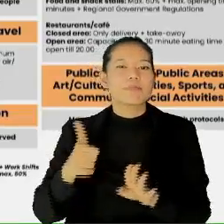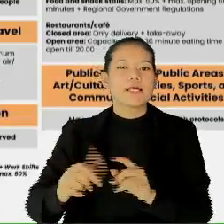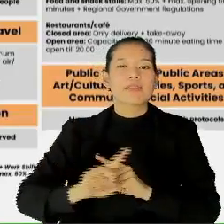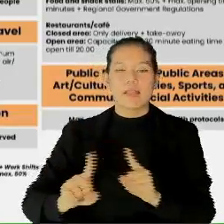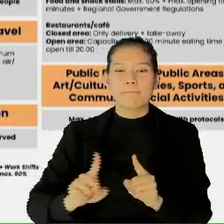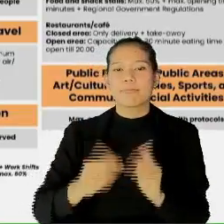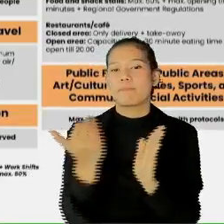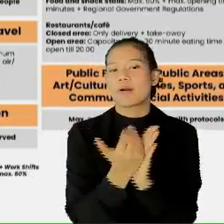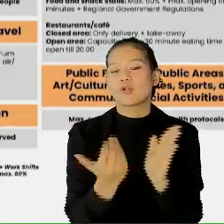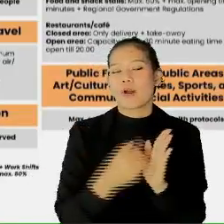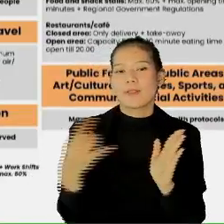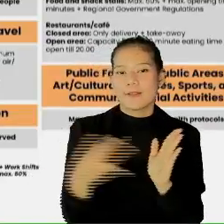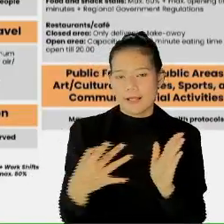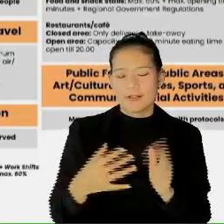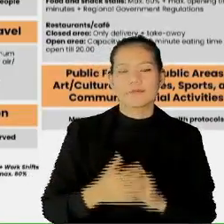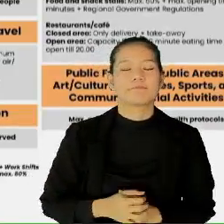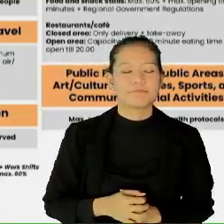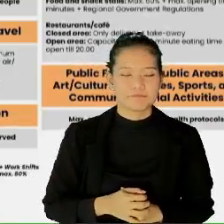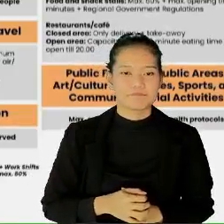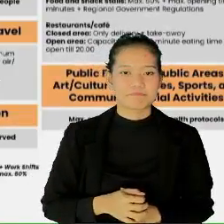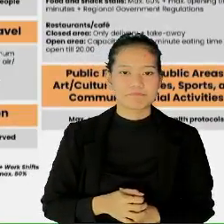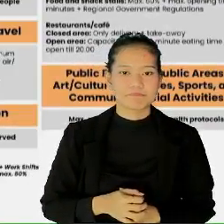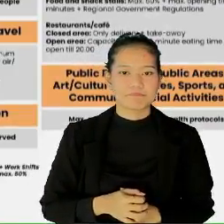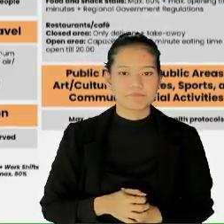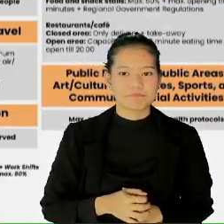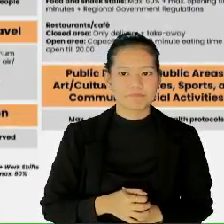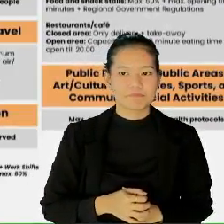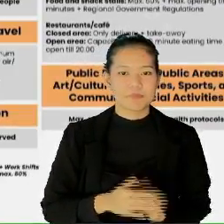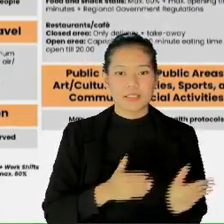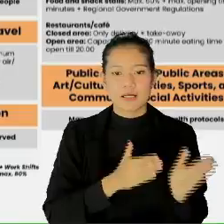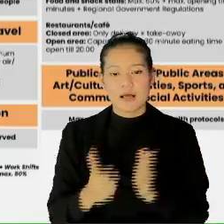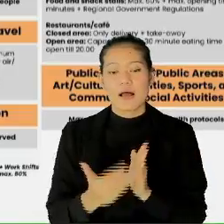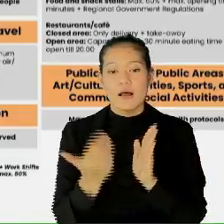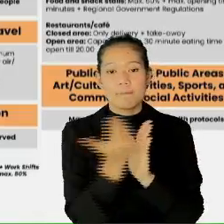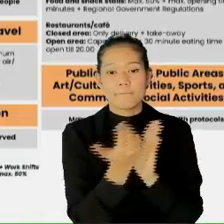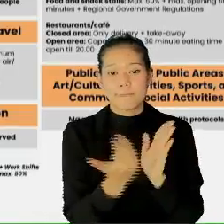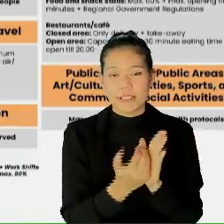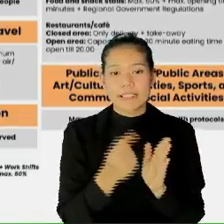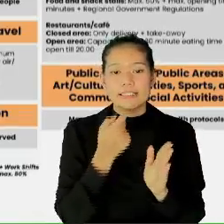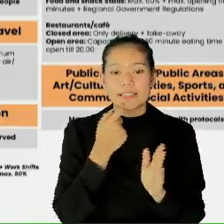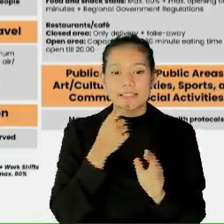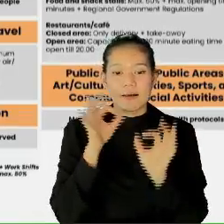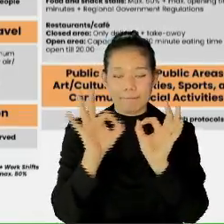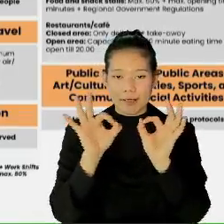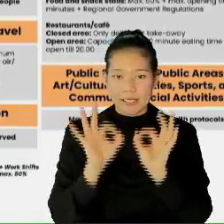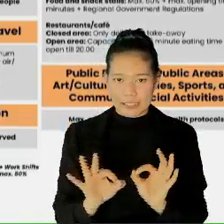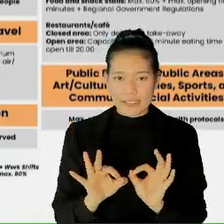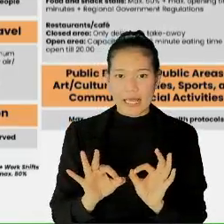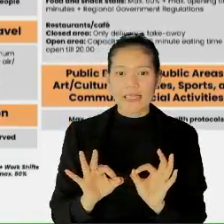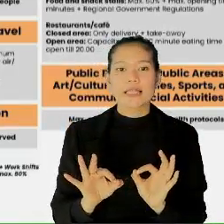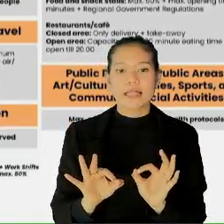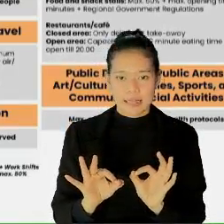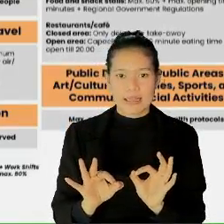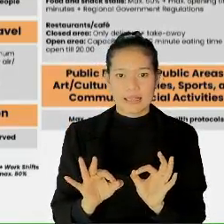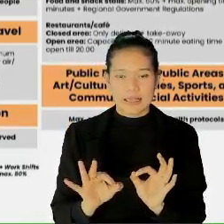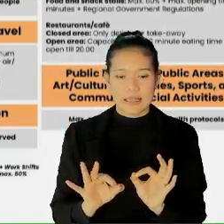restrictions. And further arrangement for education in special regional special schools